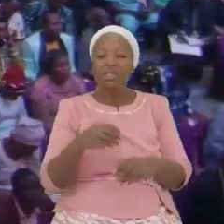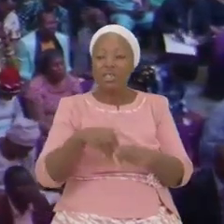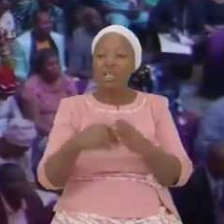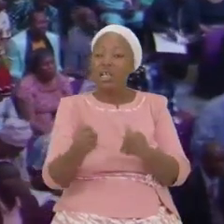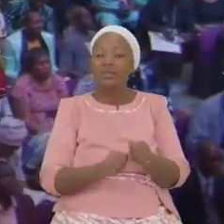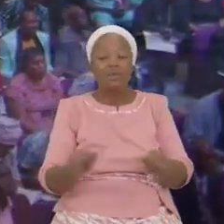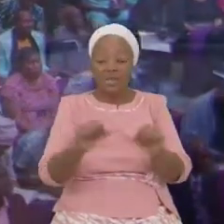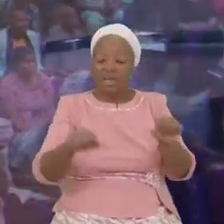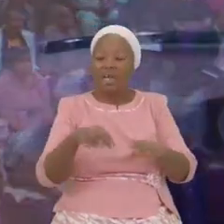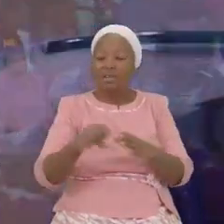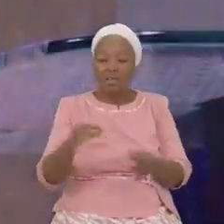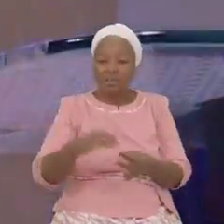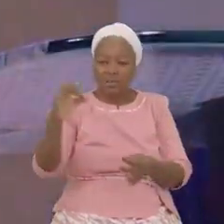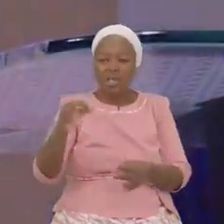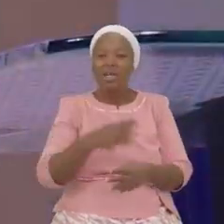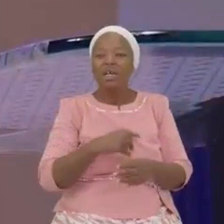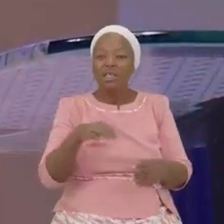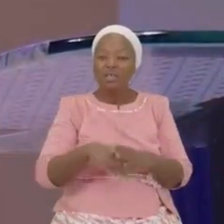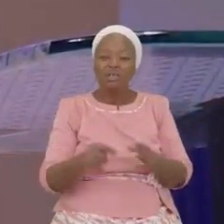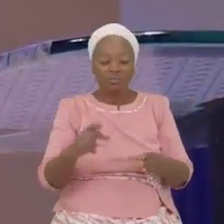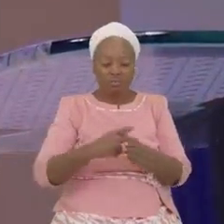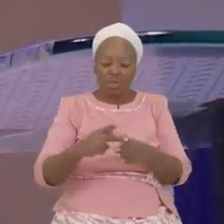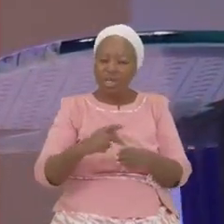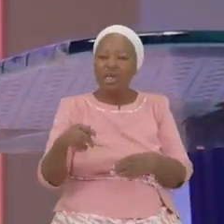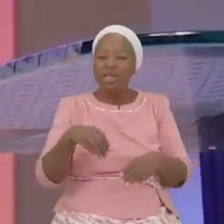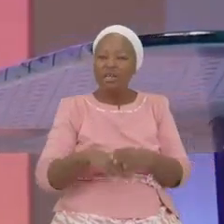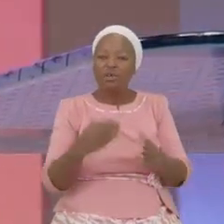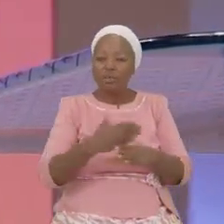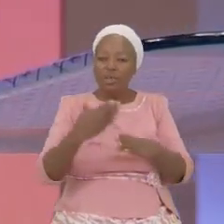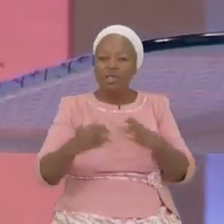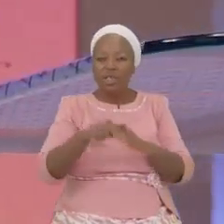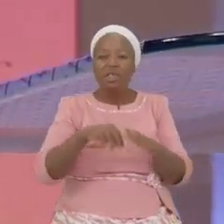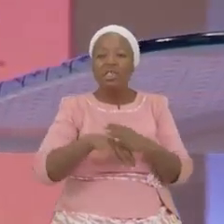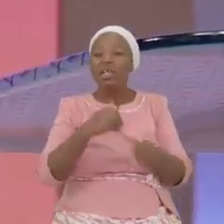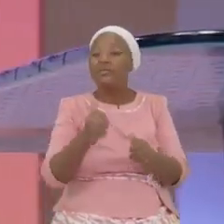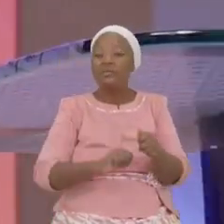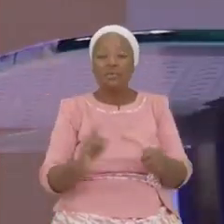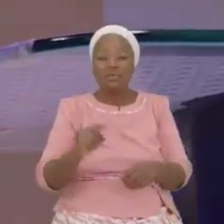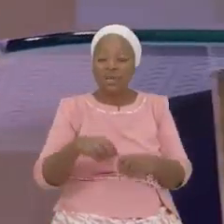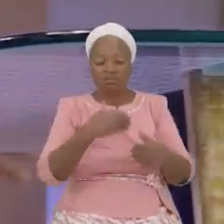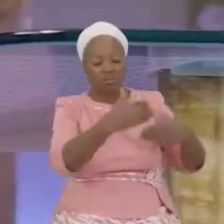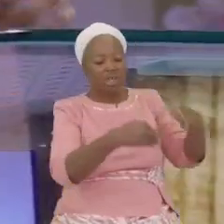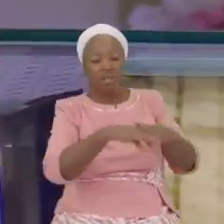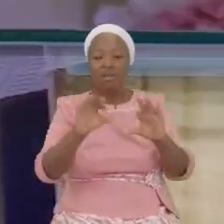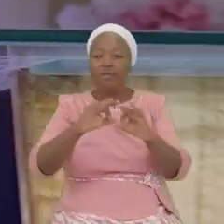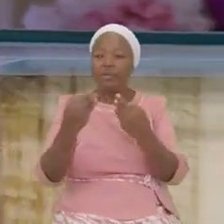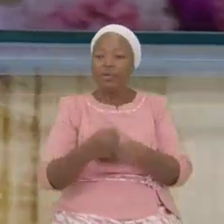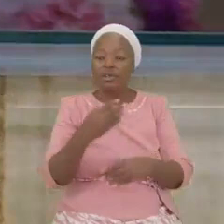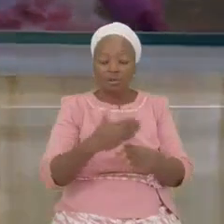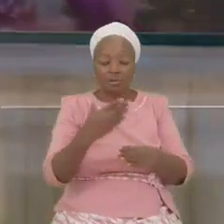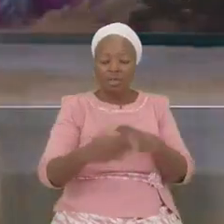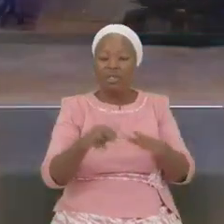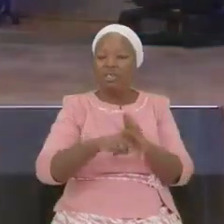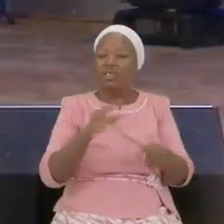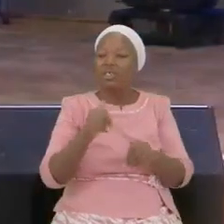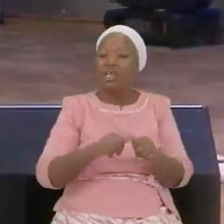spiritually. Completeness in every way professionally, completeness in every way domestically, in your family, completeness in every